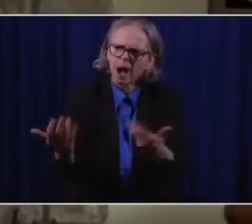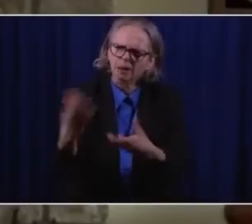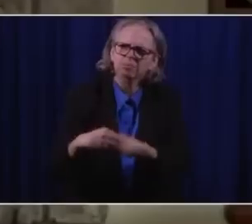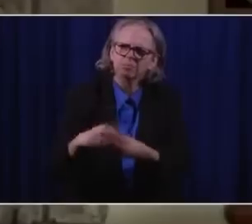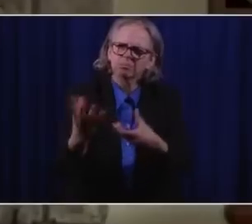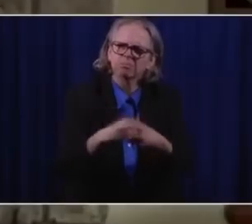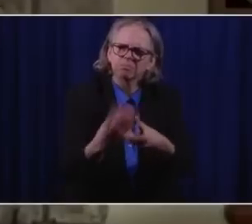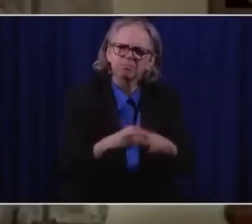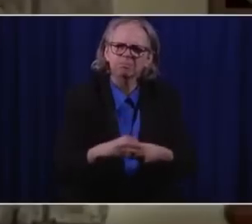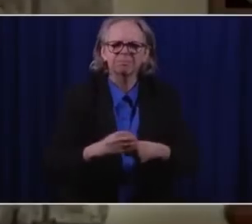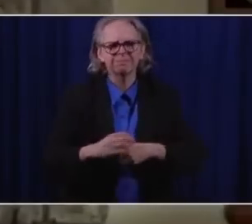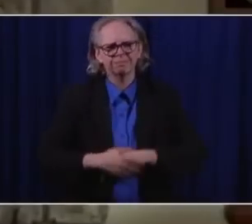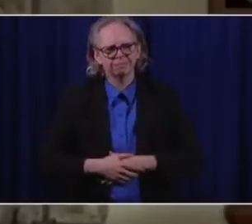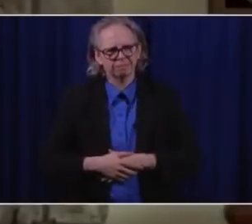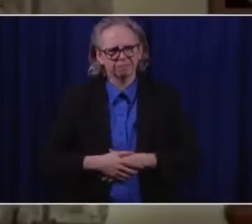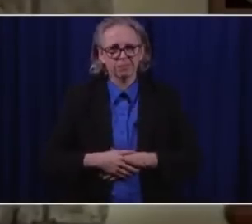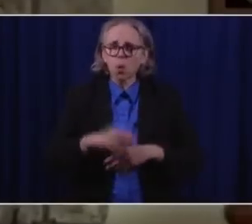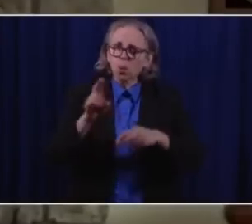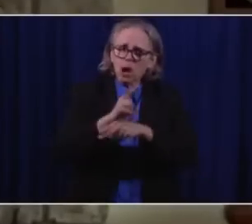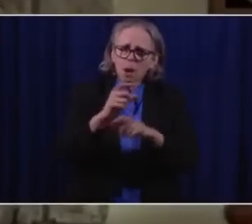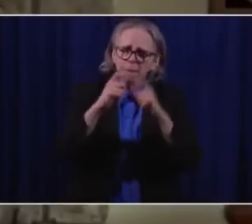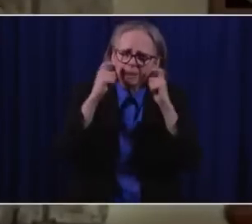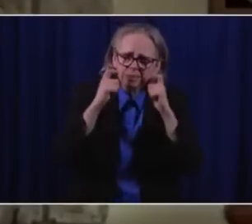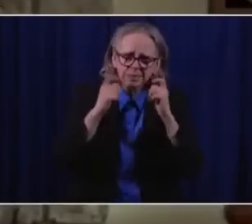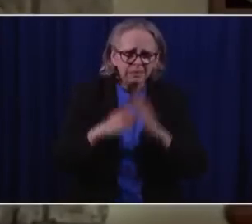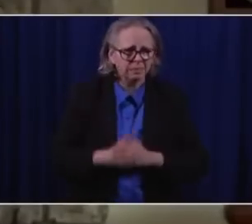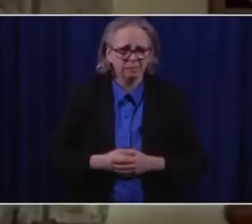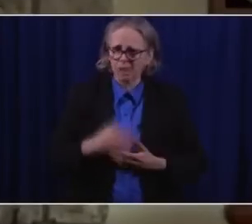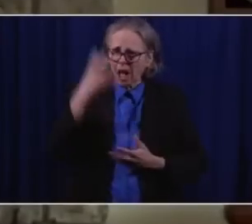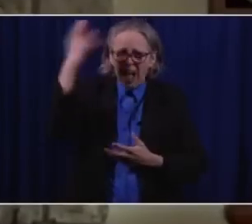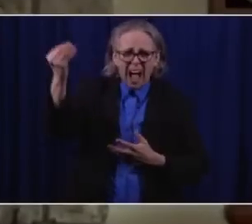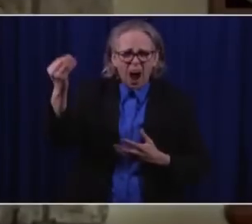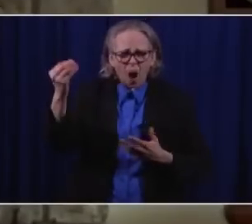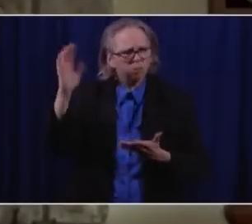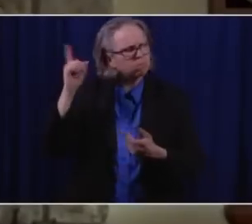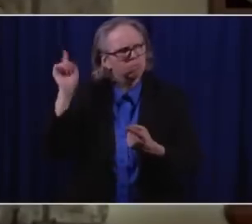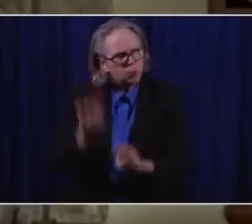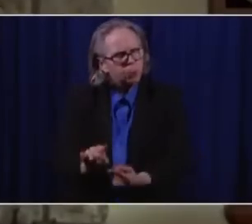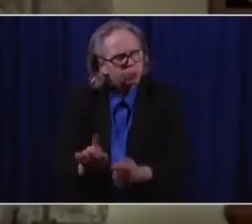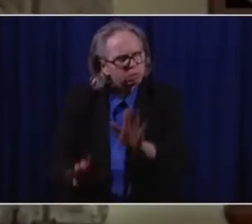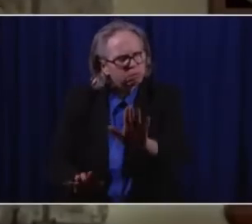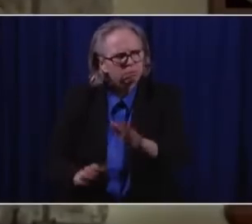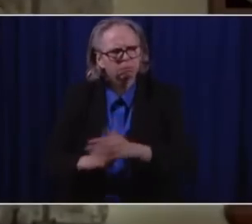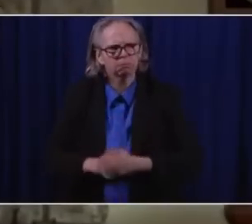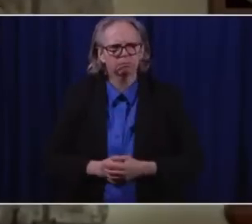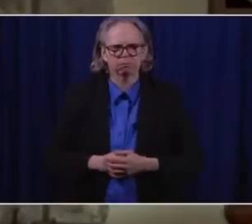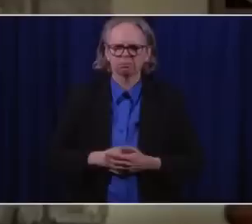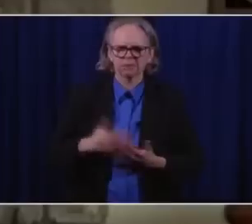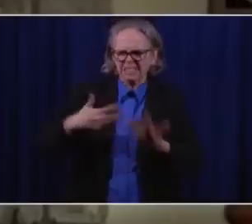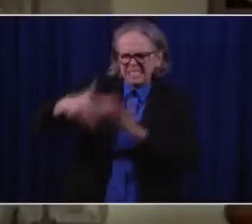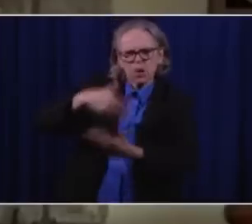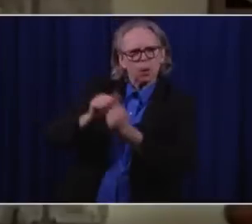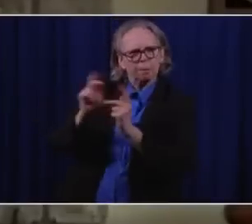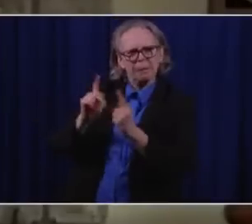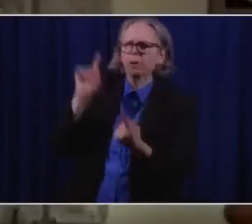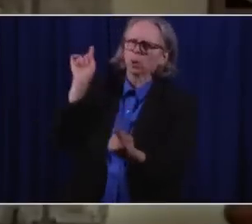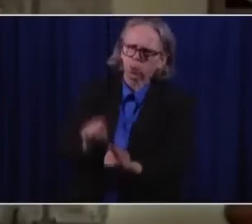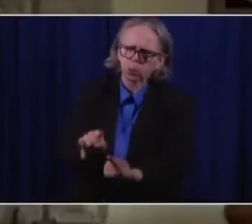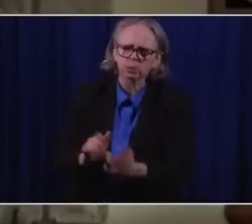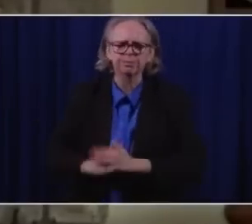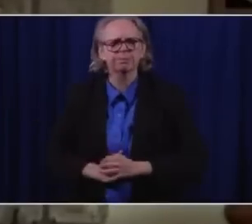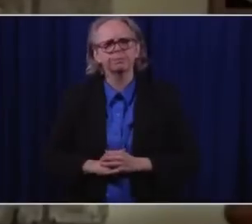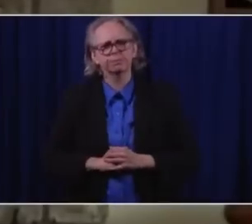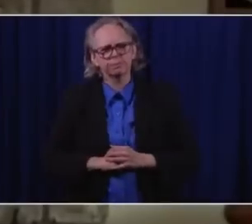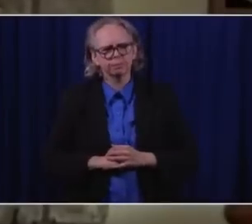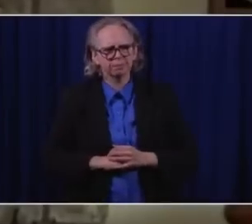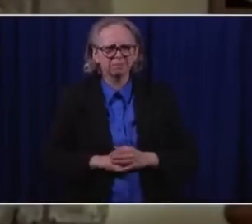mask when you're out in public and reduce the contacts. When this thing started, we talked about pulling back. People did pull back.